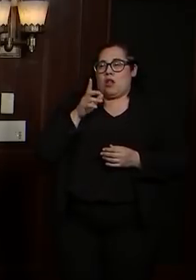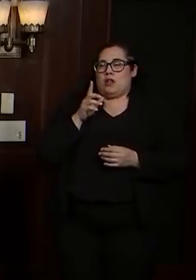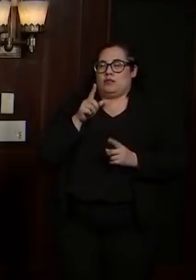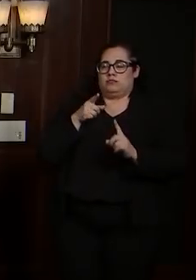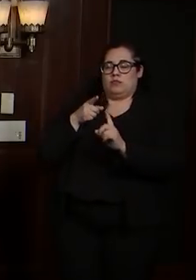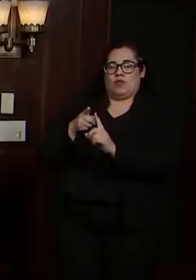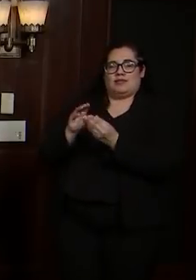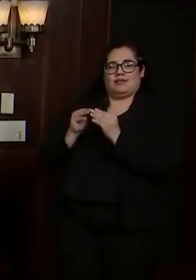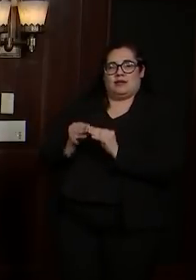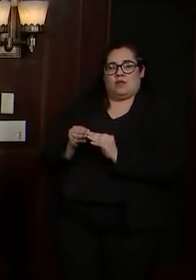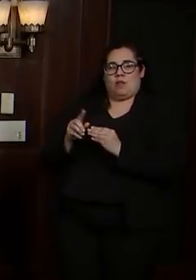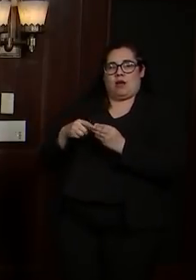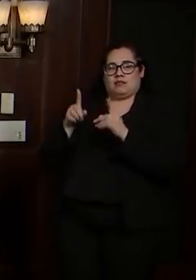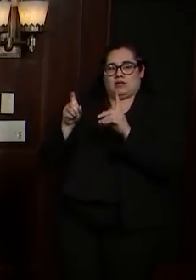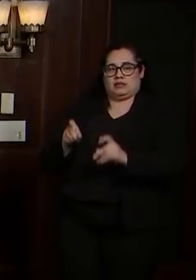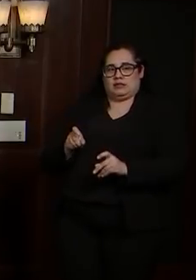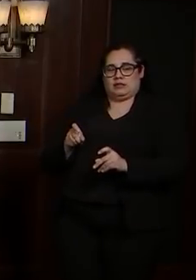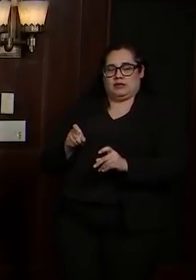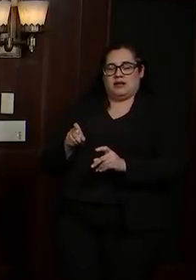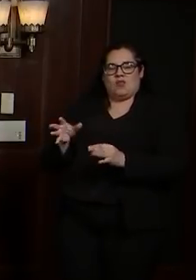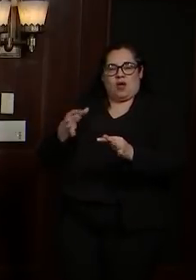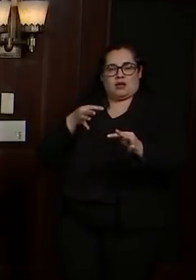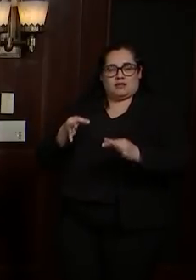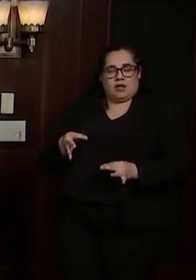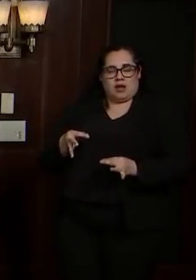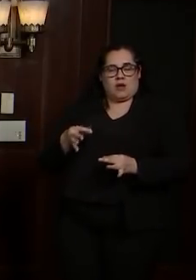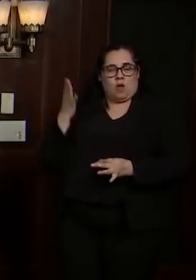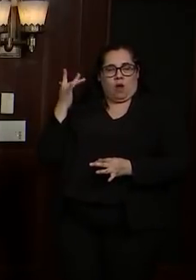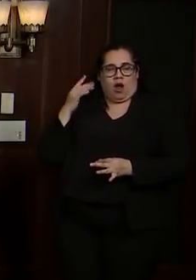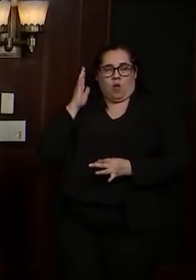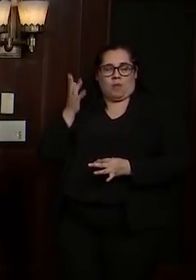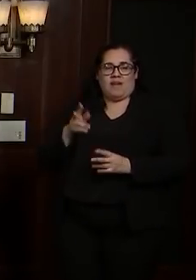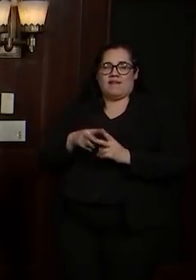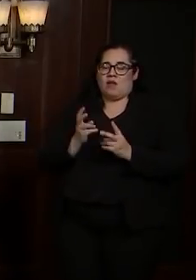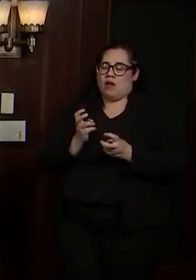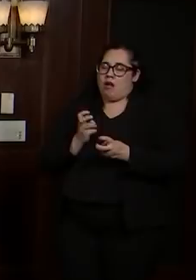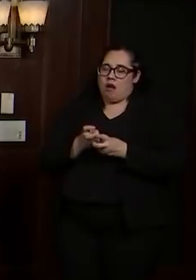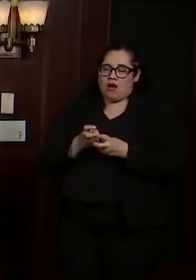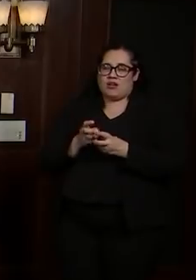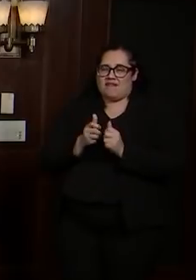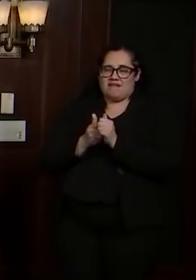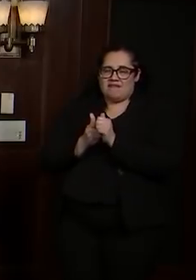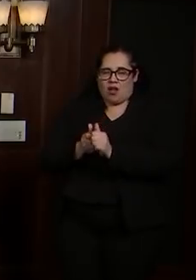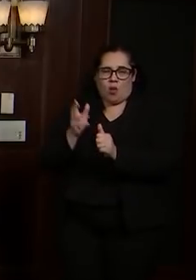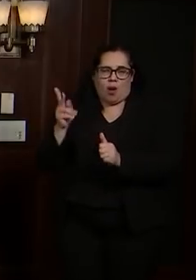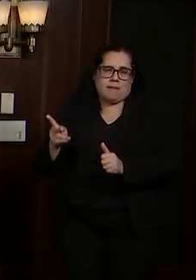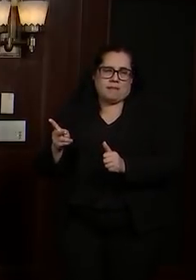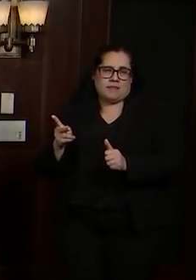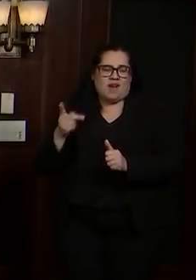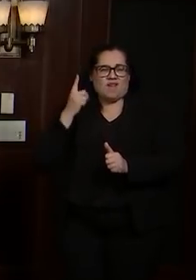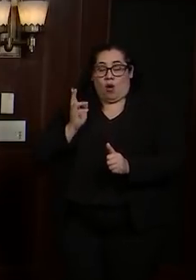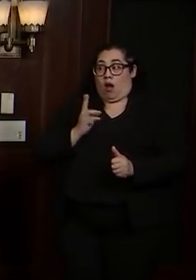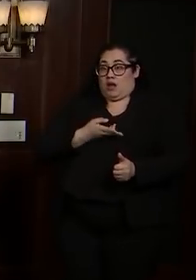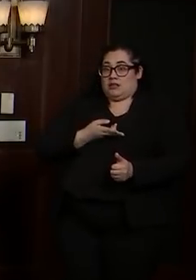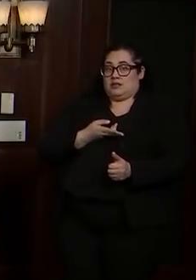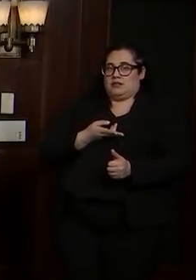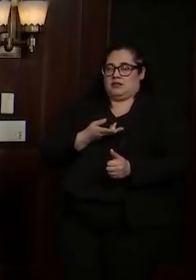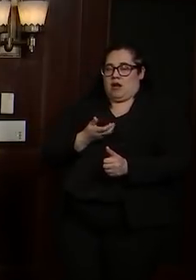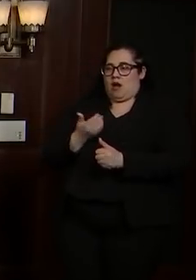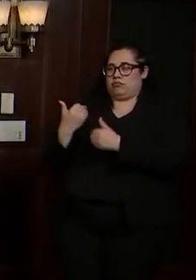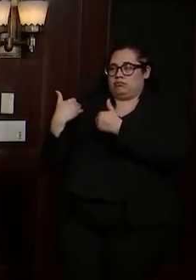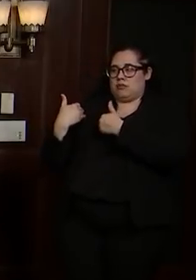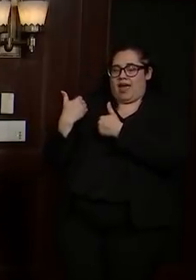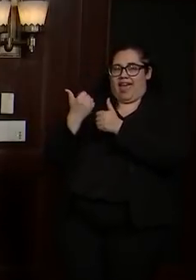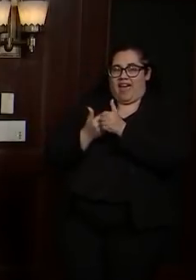to the data on testing to explain why it would be very hard to follow up for us on every